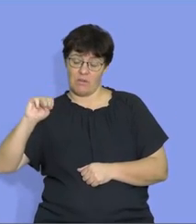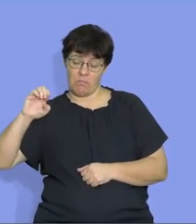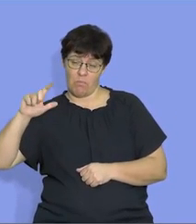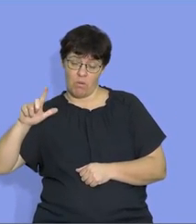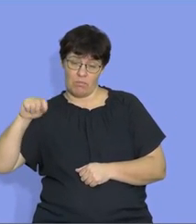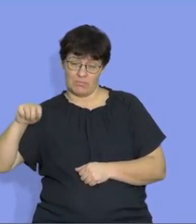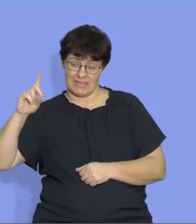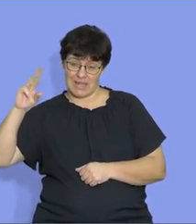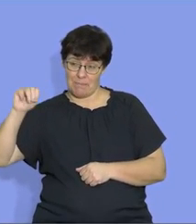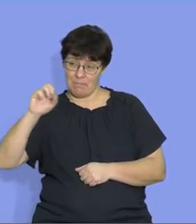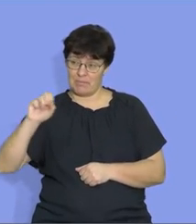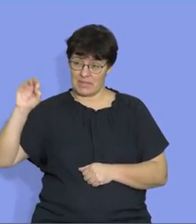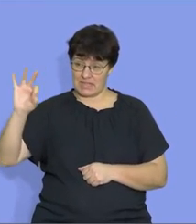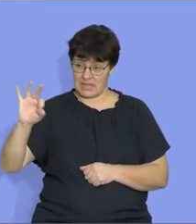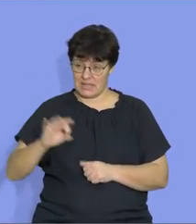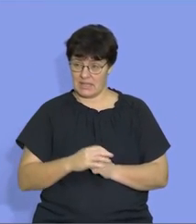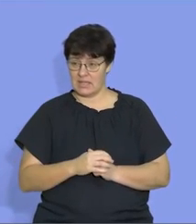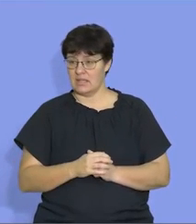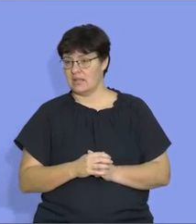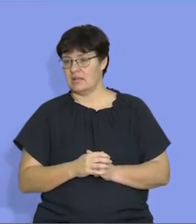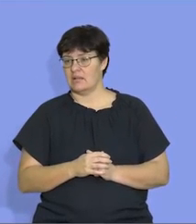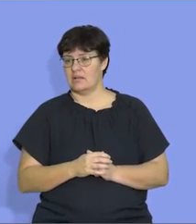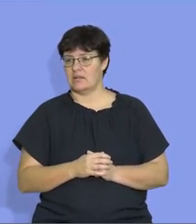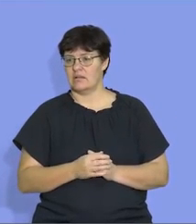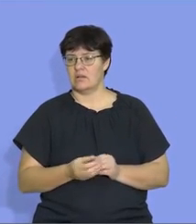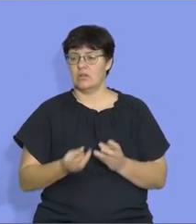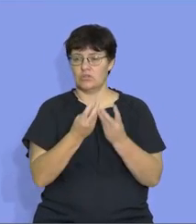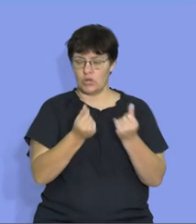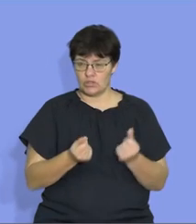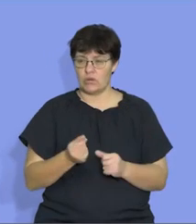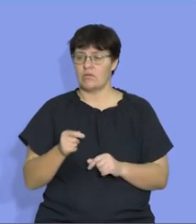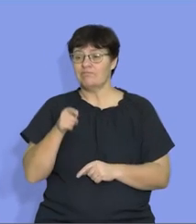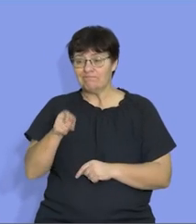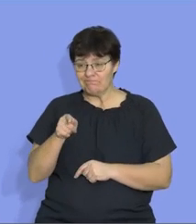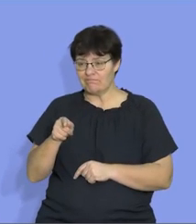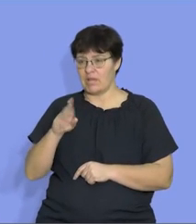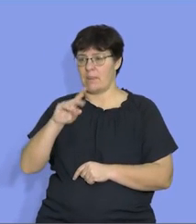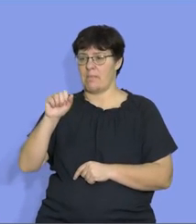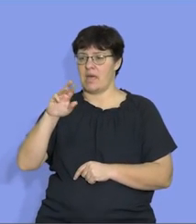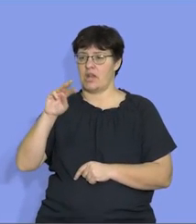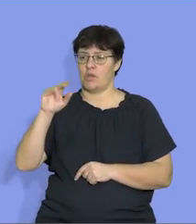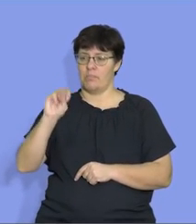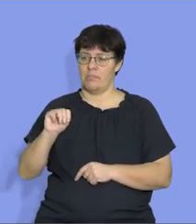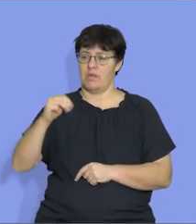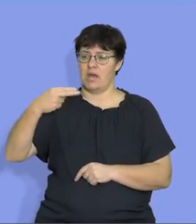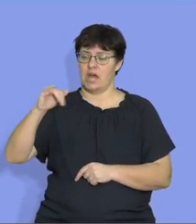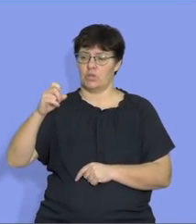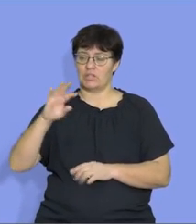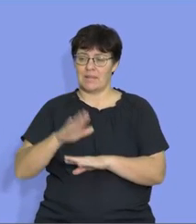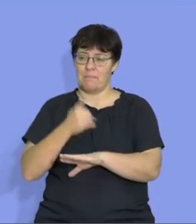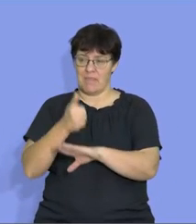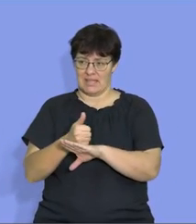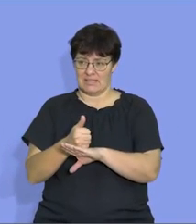and 0.05 moles per cubic decimeters are for the base barium hydroxide. So this is the balanced equation of